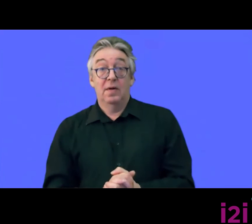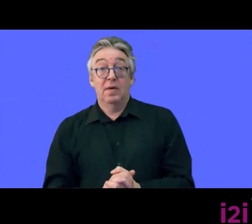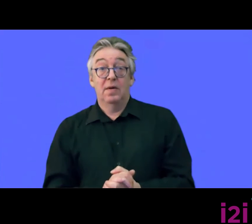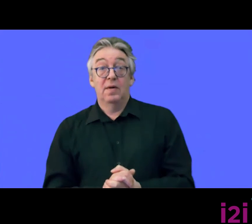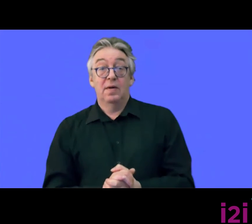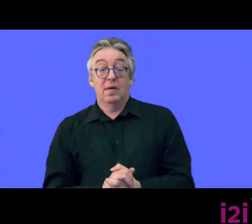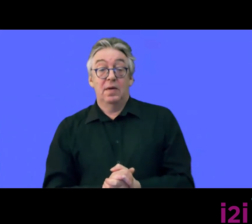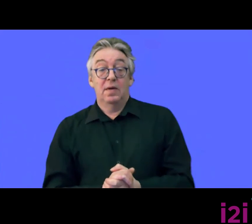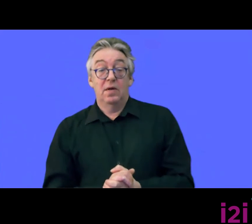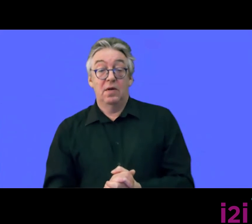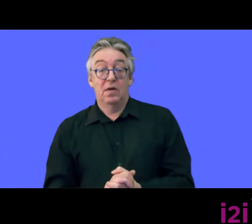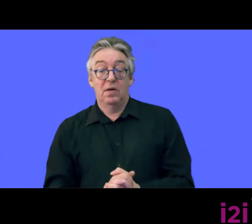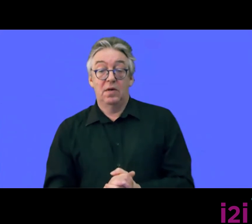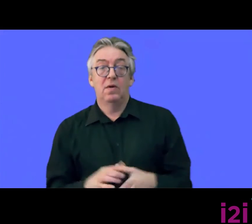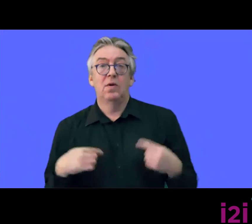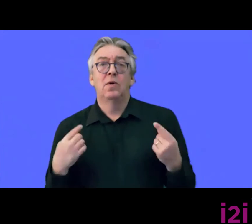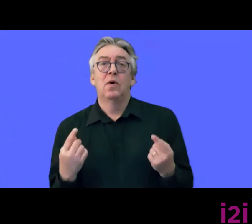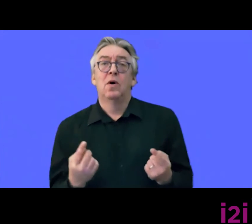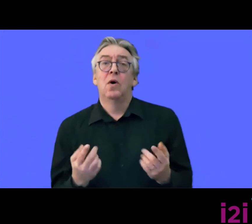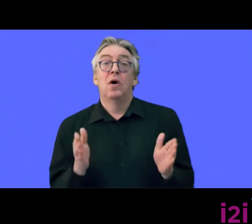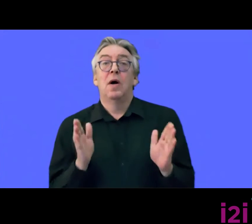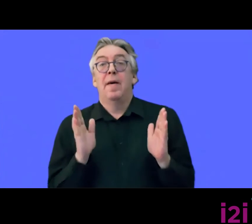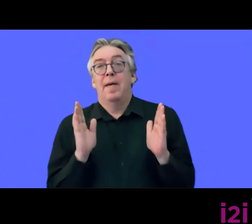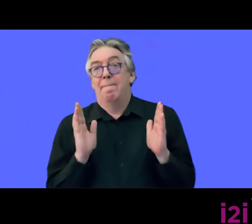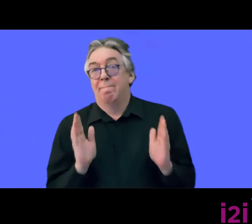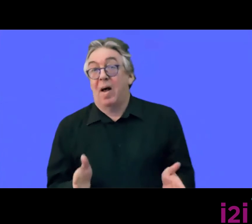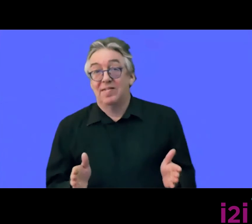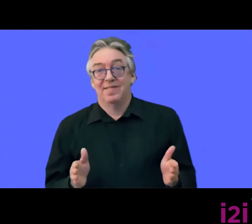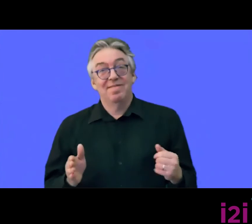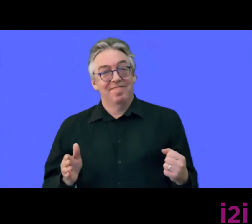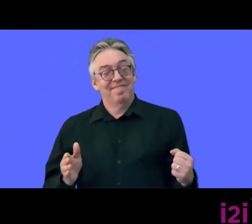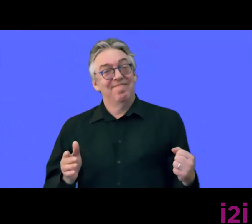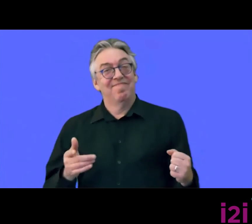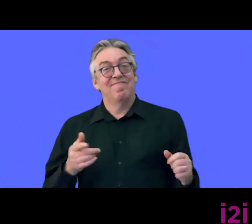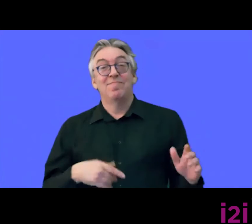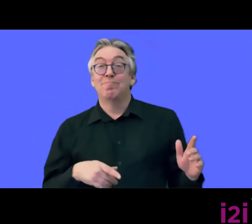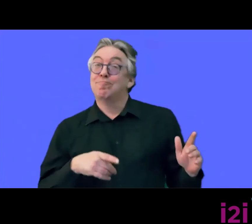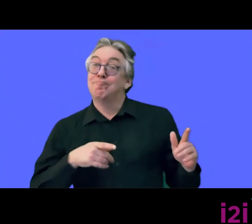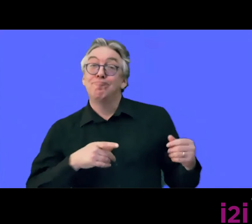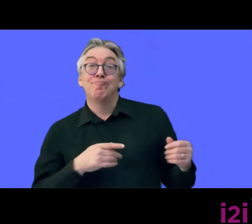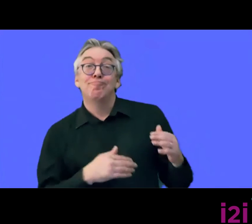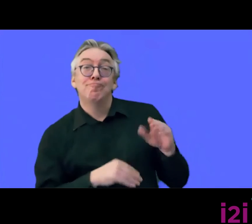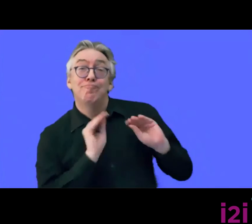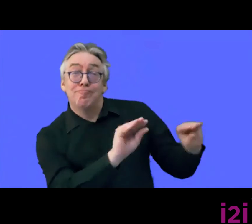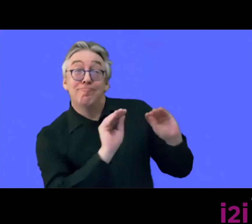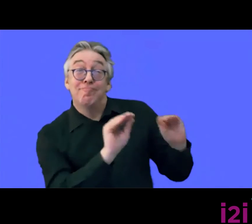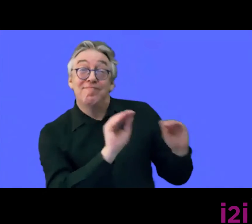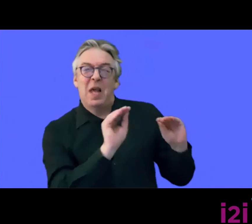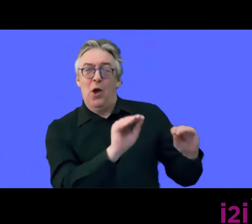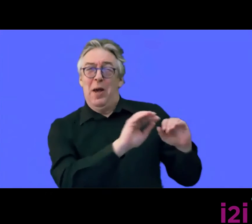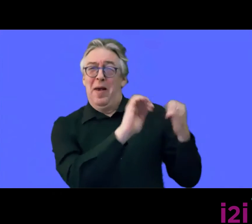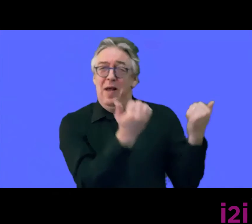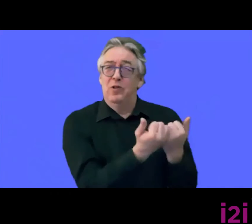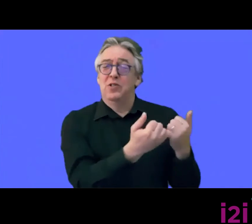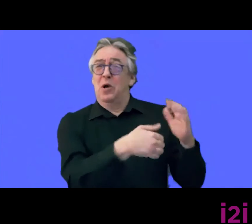we have to do a lot of capacity development for the policymakers of the different agencies,